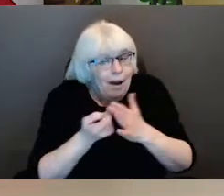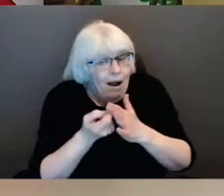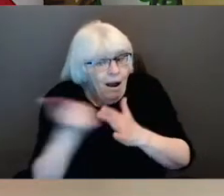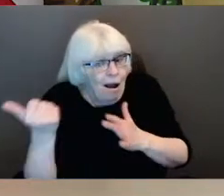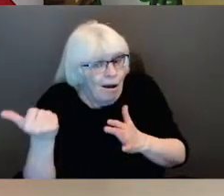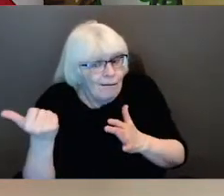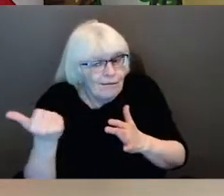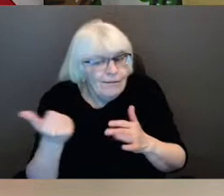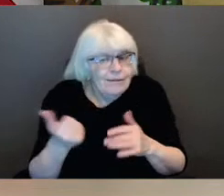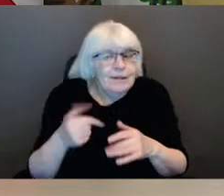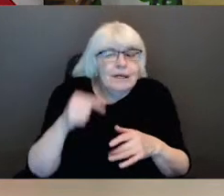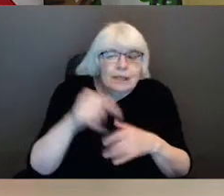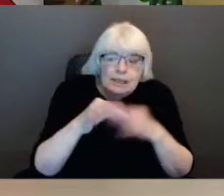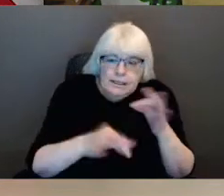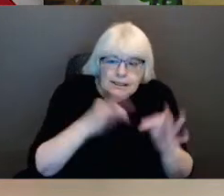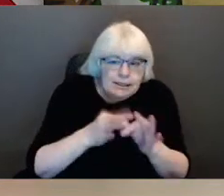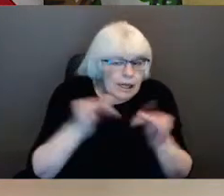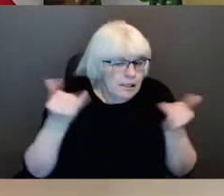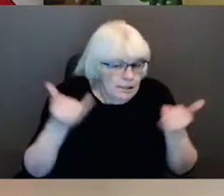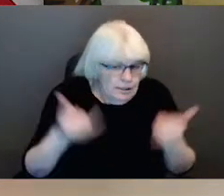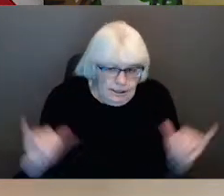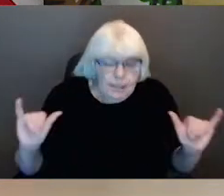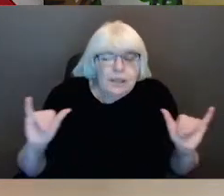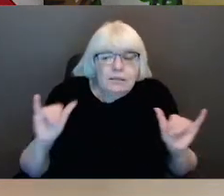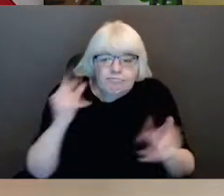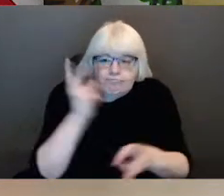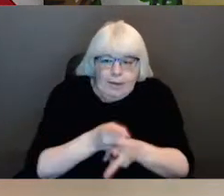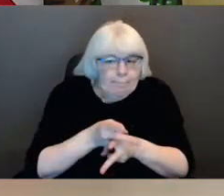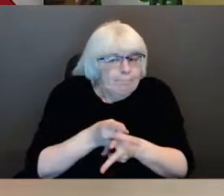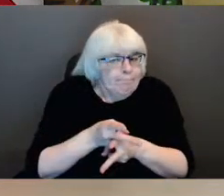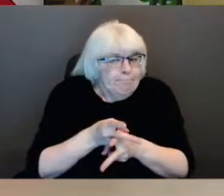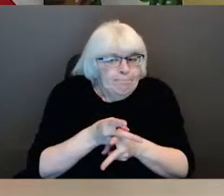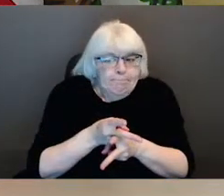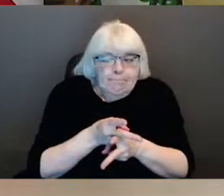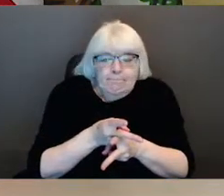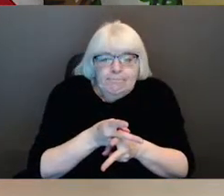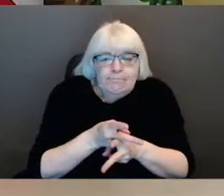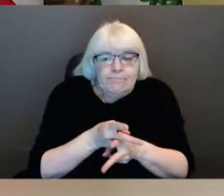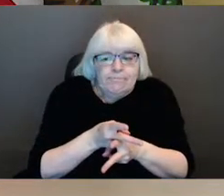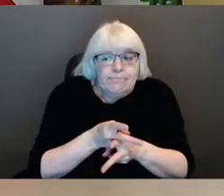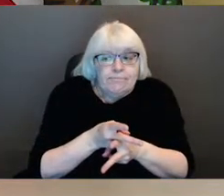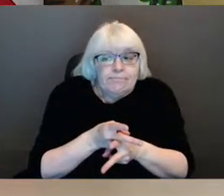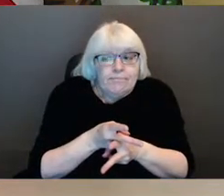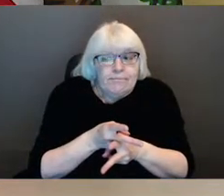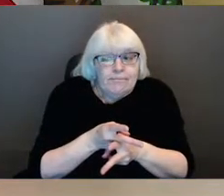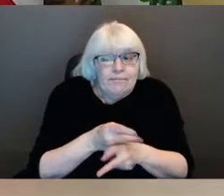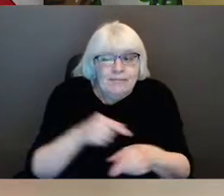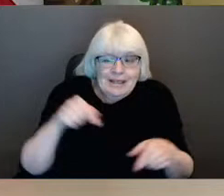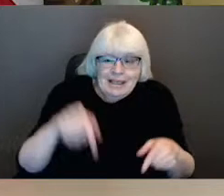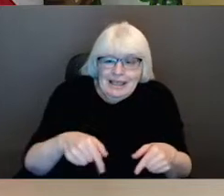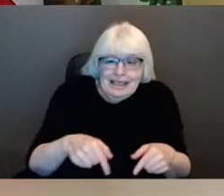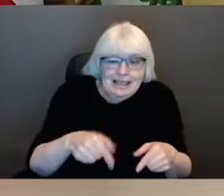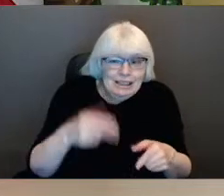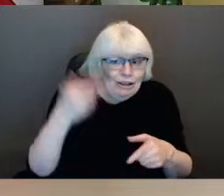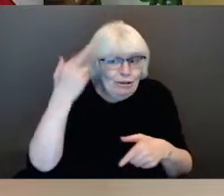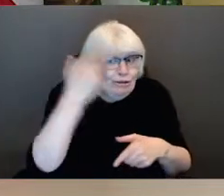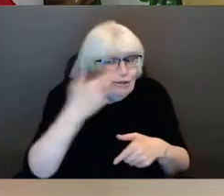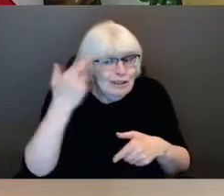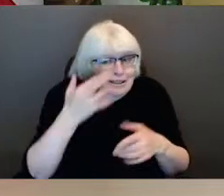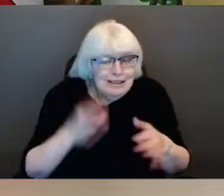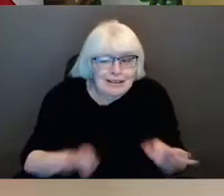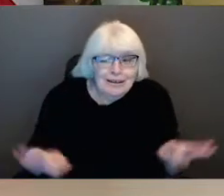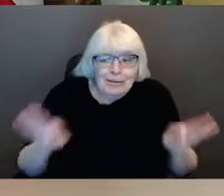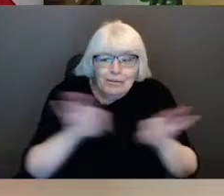the next step. But certainly you can see why that's been an important part of